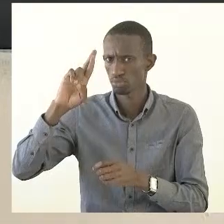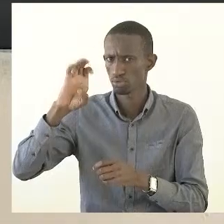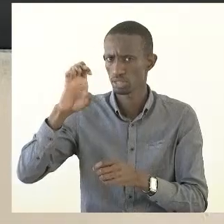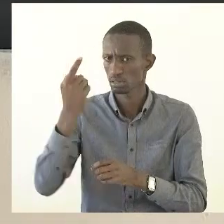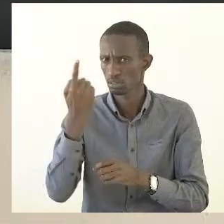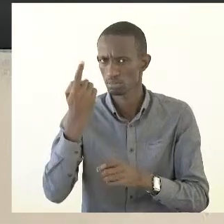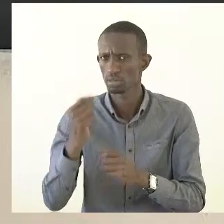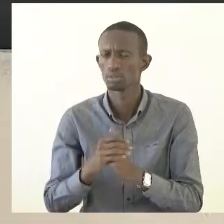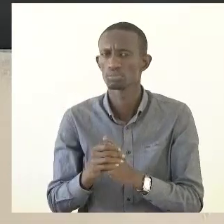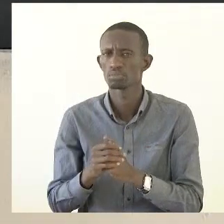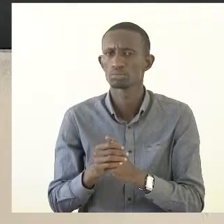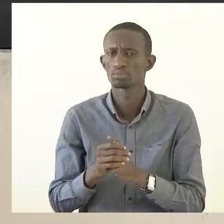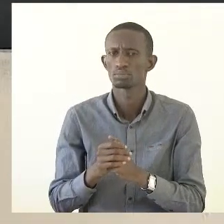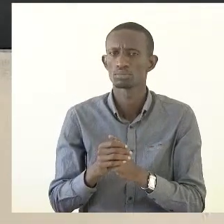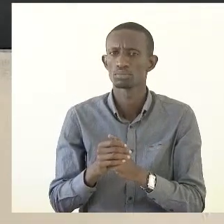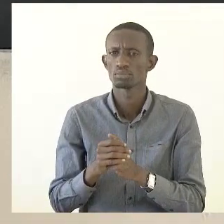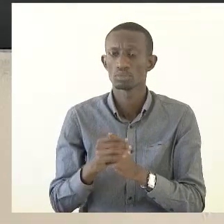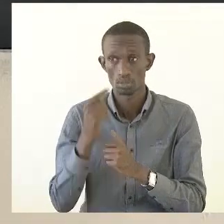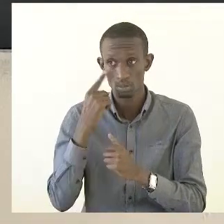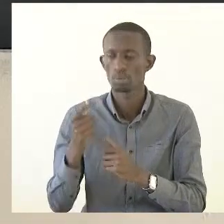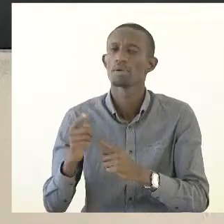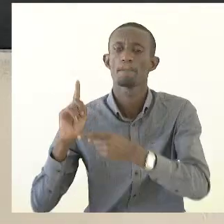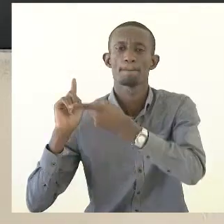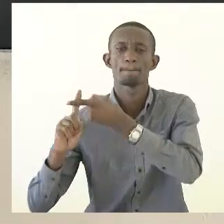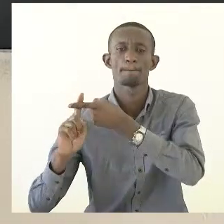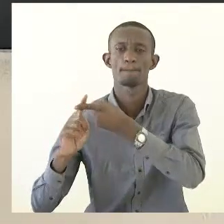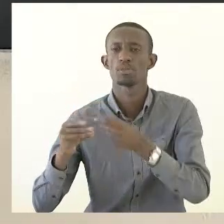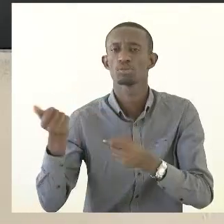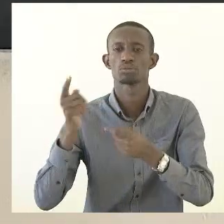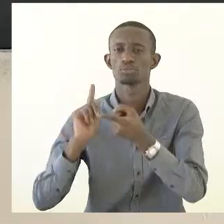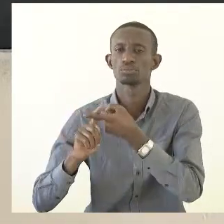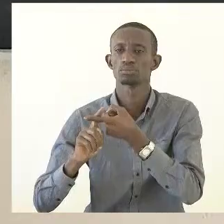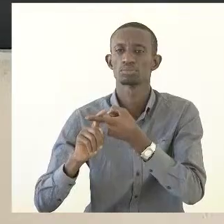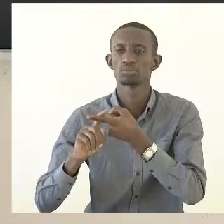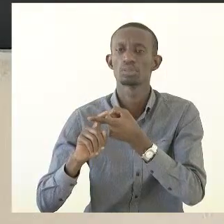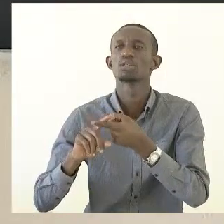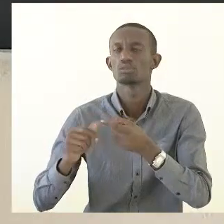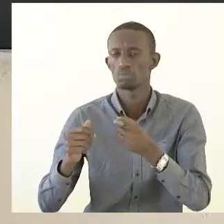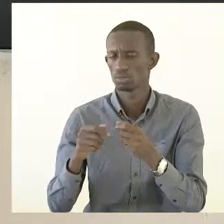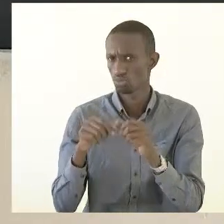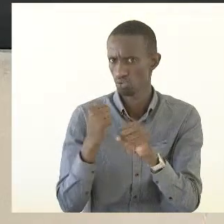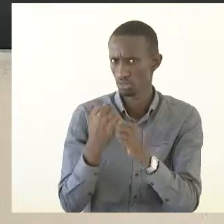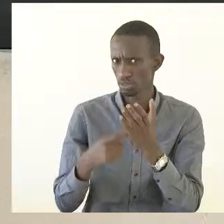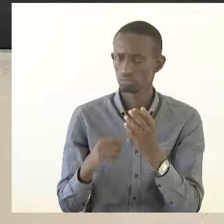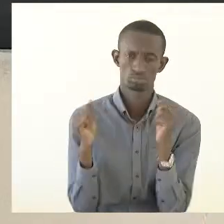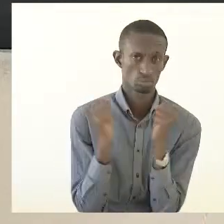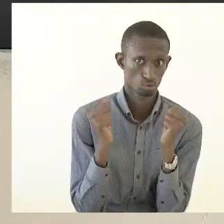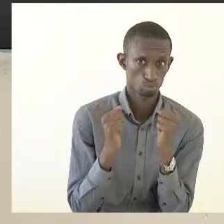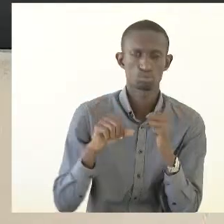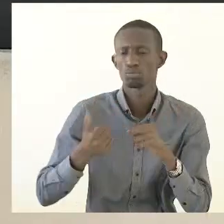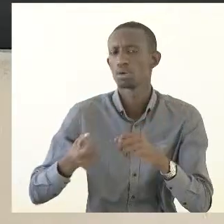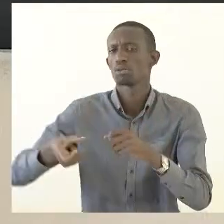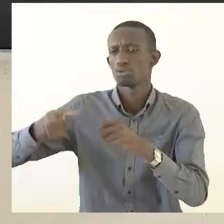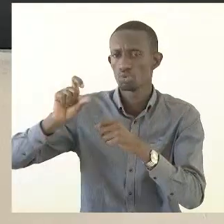test positive when you add the Bendix solution, followed by cooling and adding sodium hydroxide. Student,